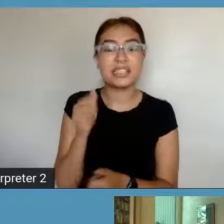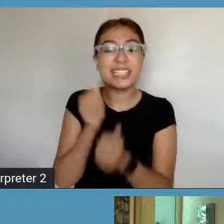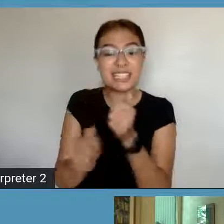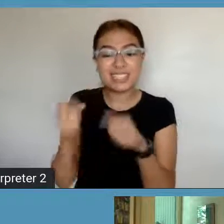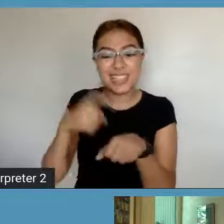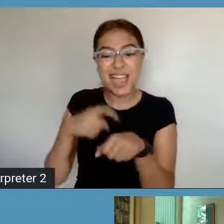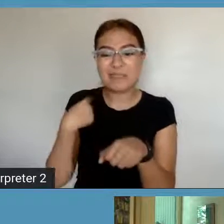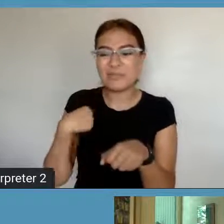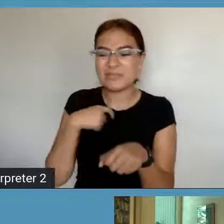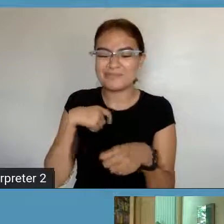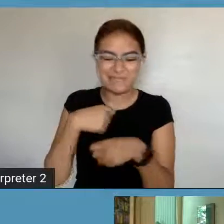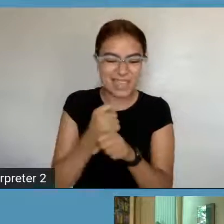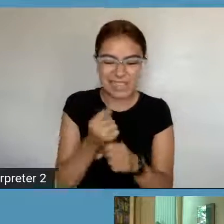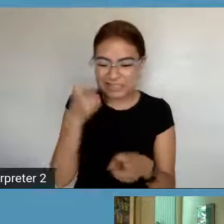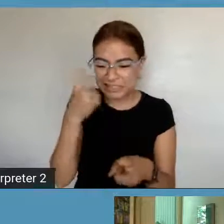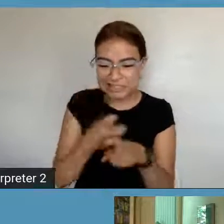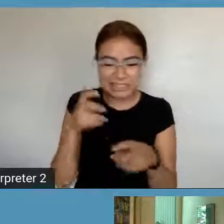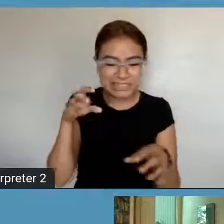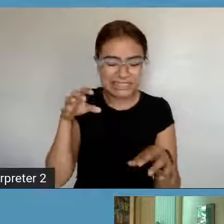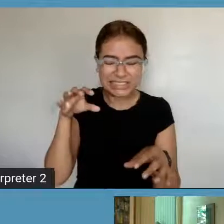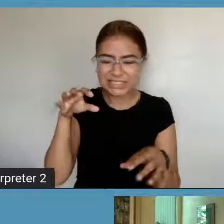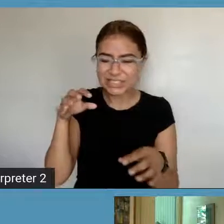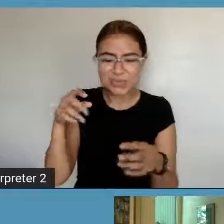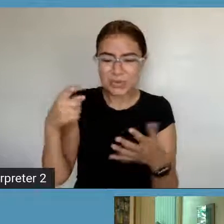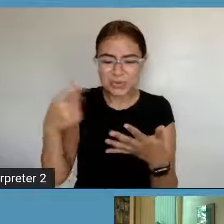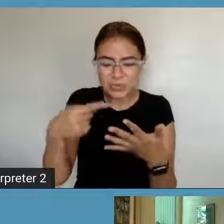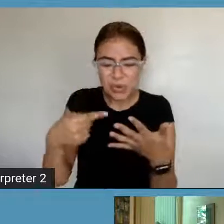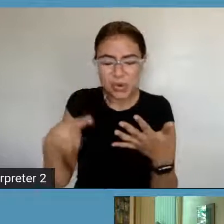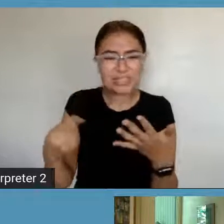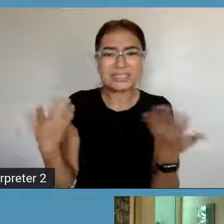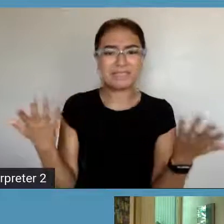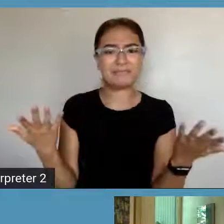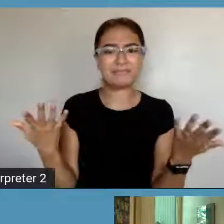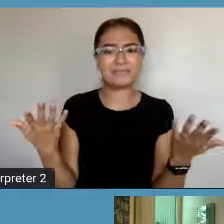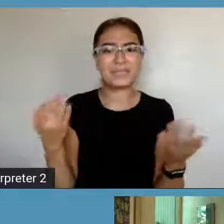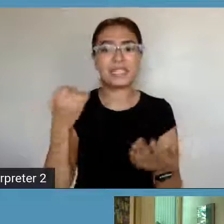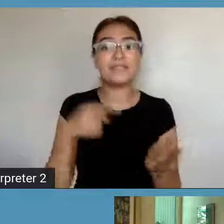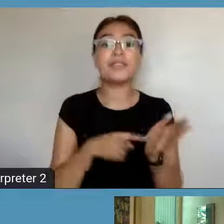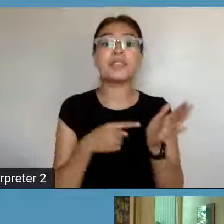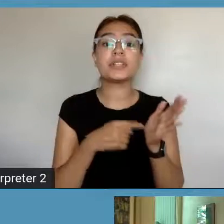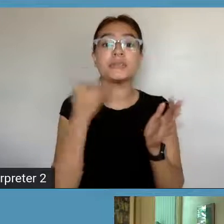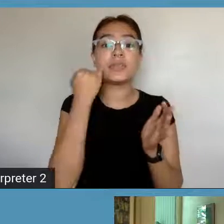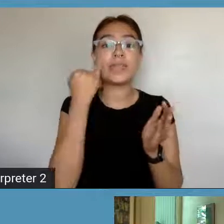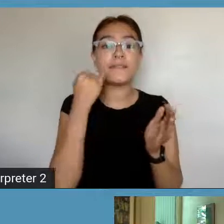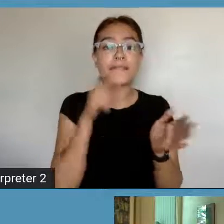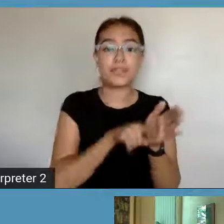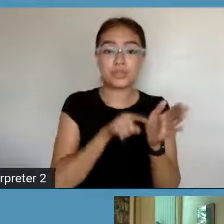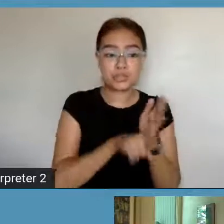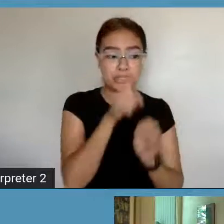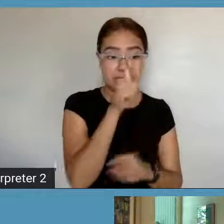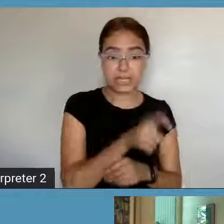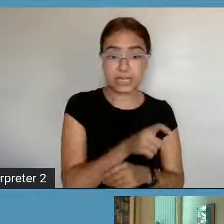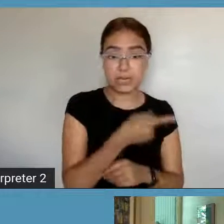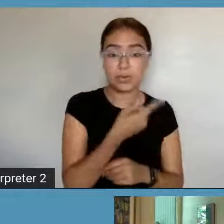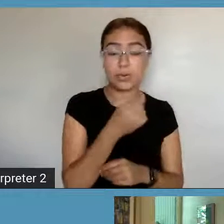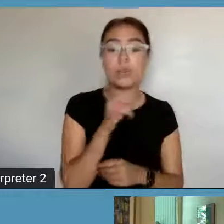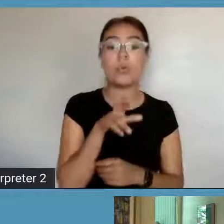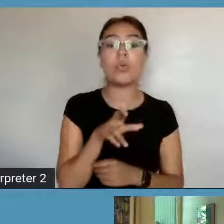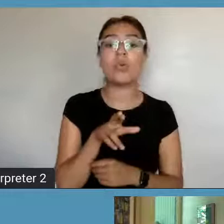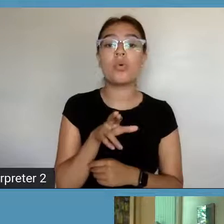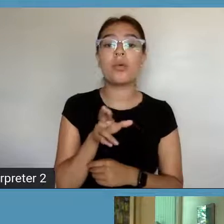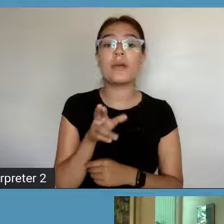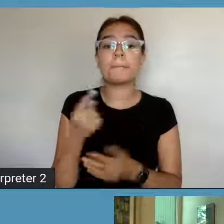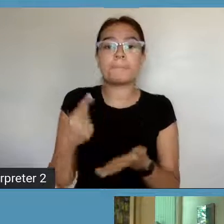what about these materials, you know? So for example, like if there's a research need, or sometimes it's